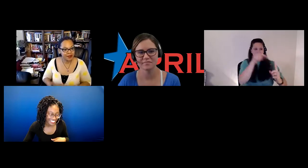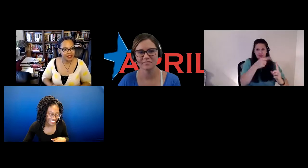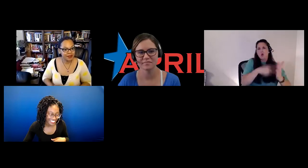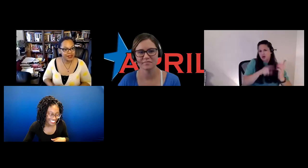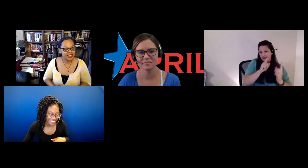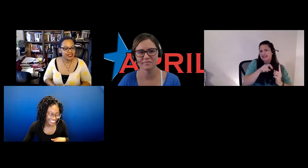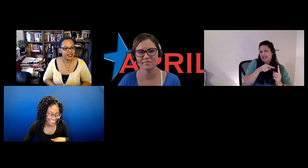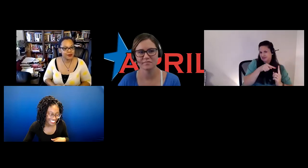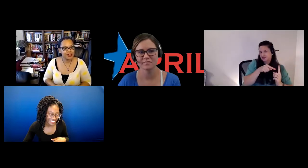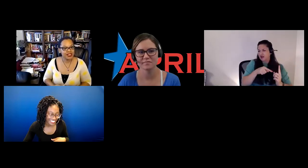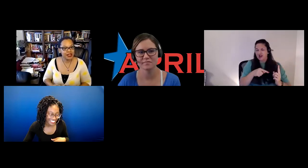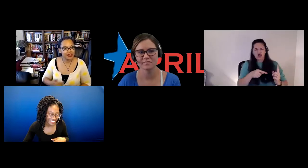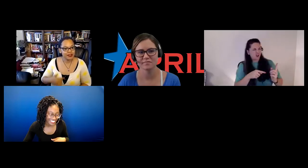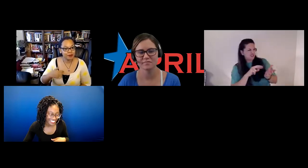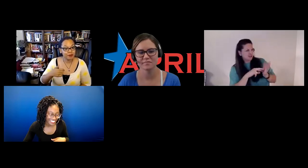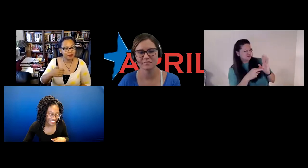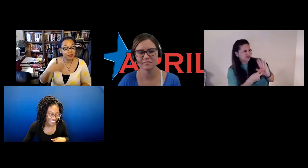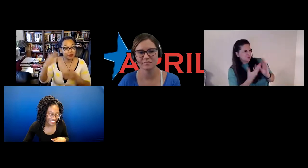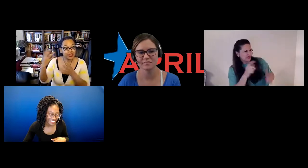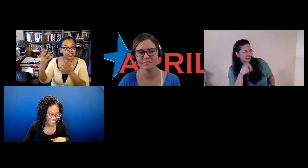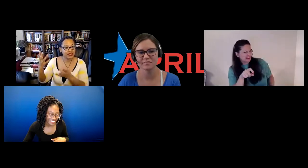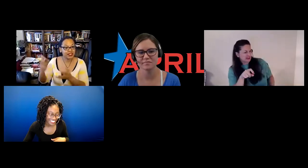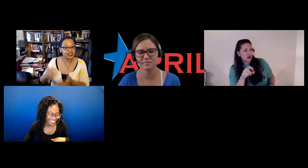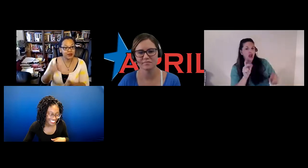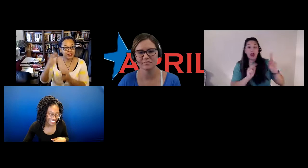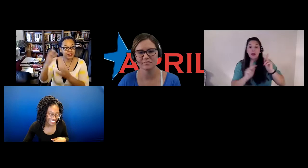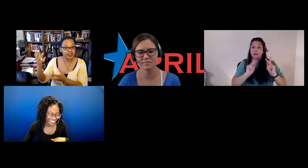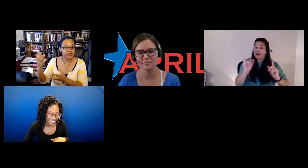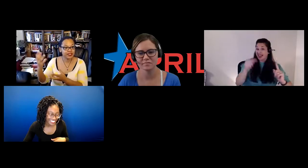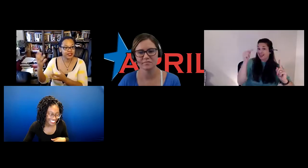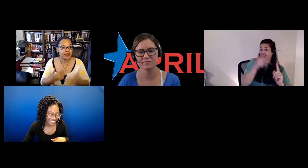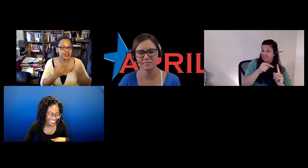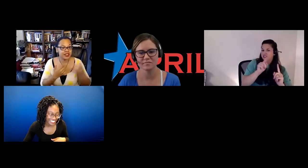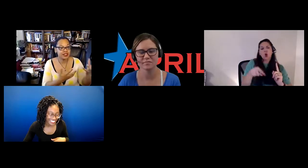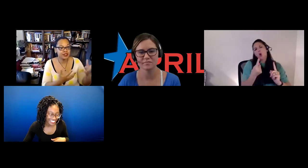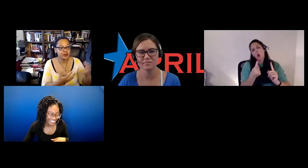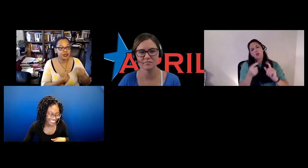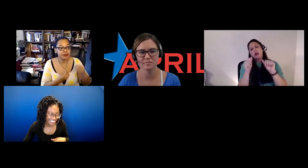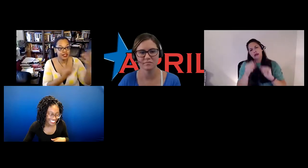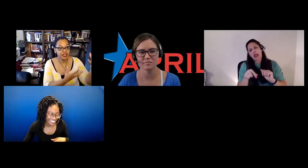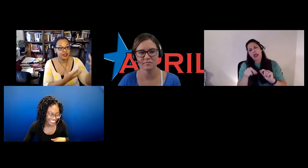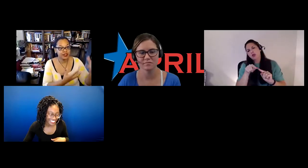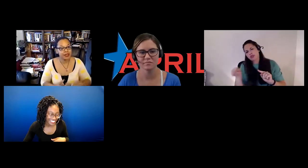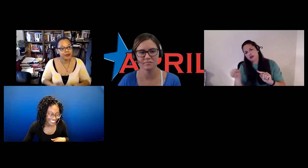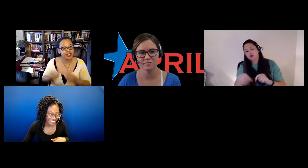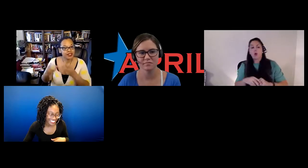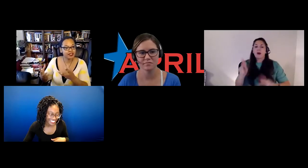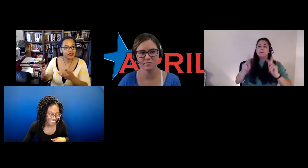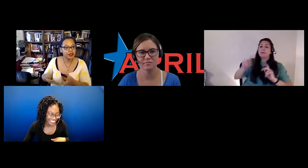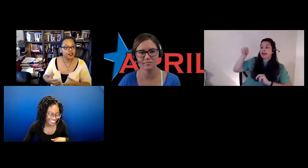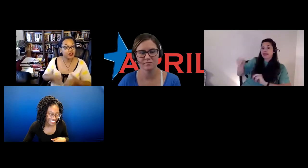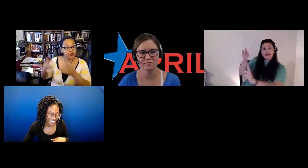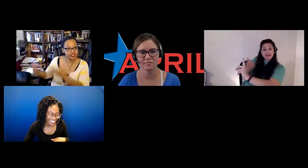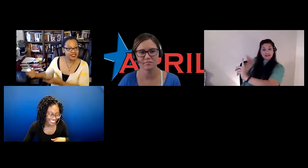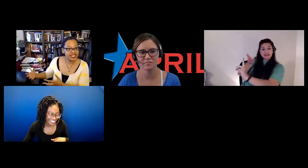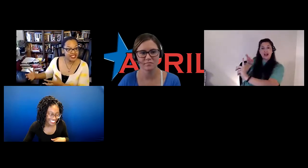that really mean? And they say, well, that means that people like this can only do this, and people like this can only be here, and people like this